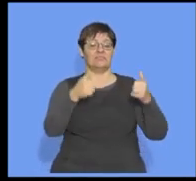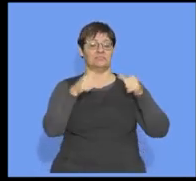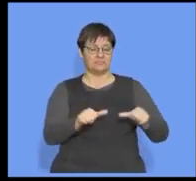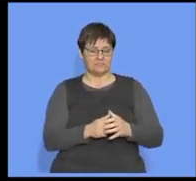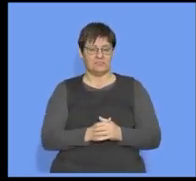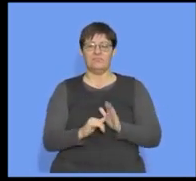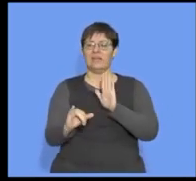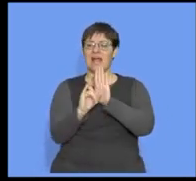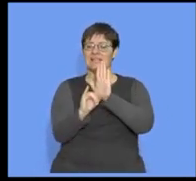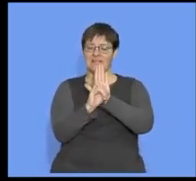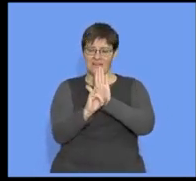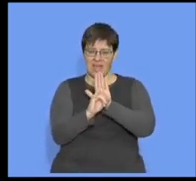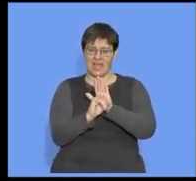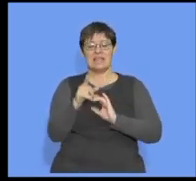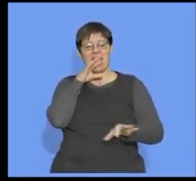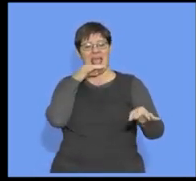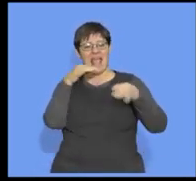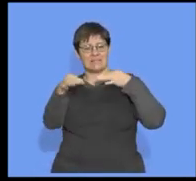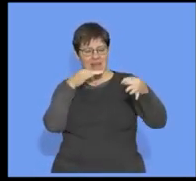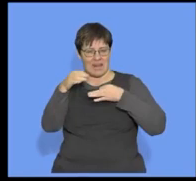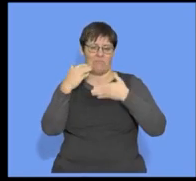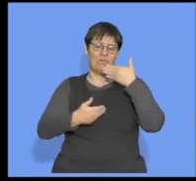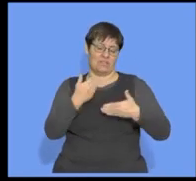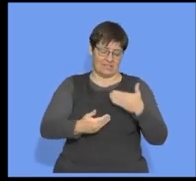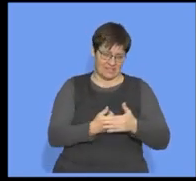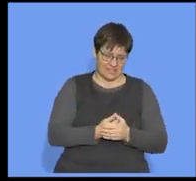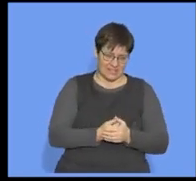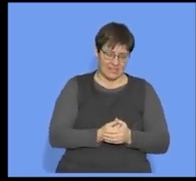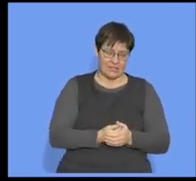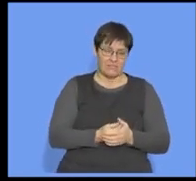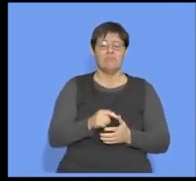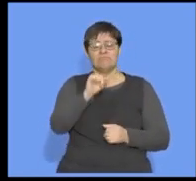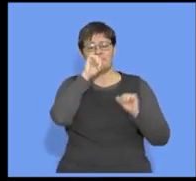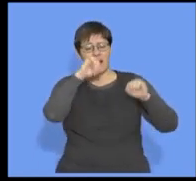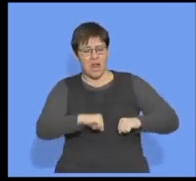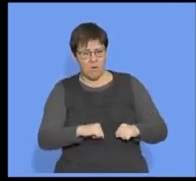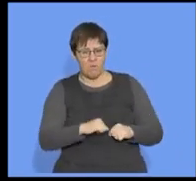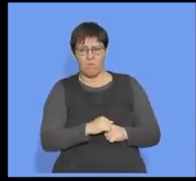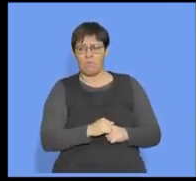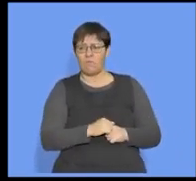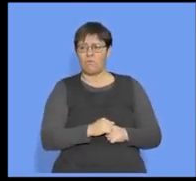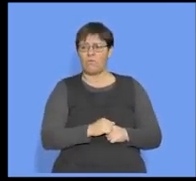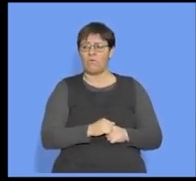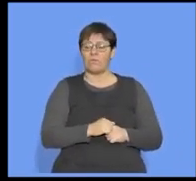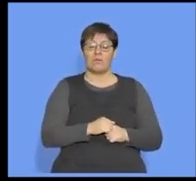The next question, it says, identify and describe the process that allows